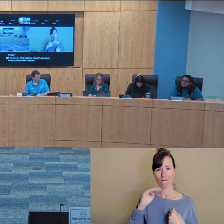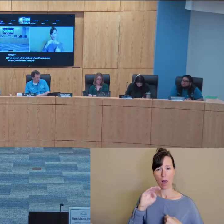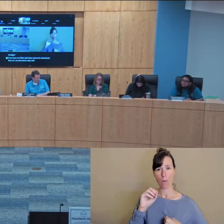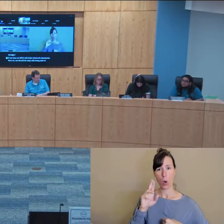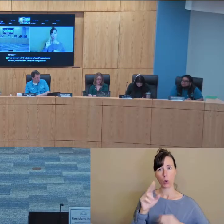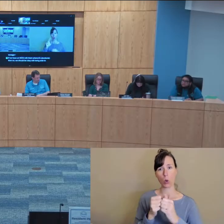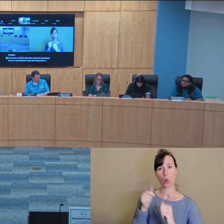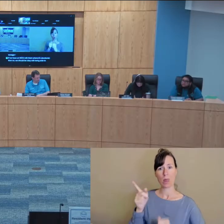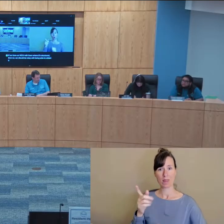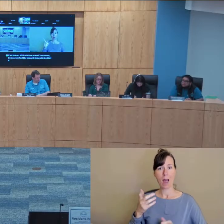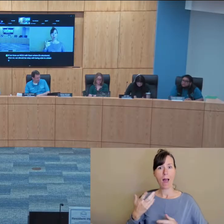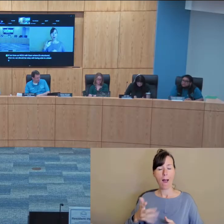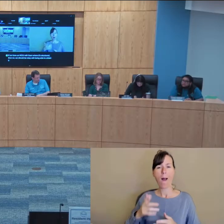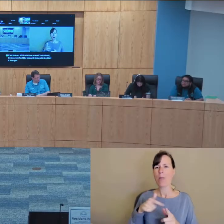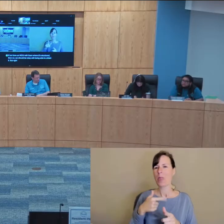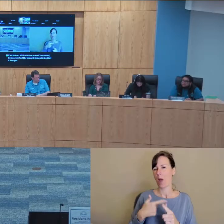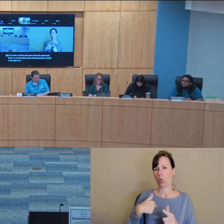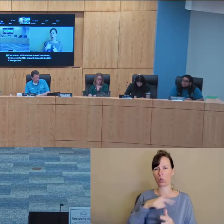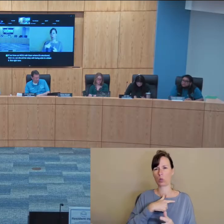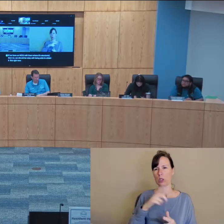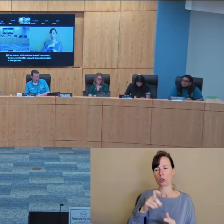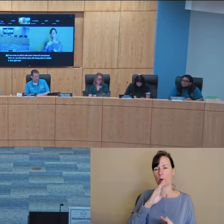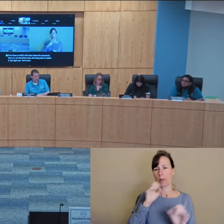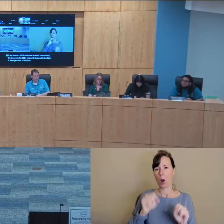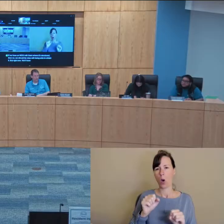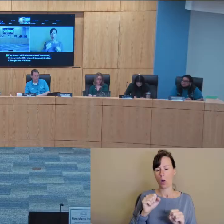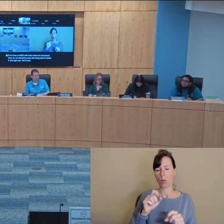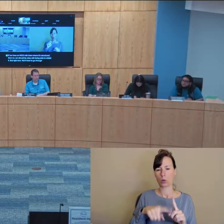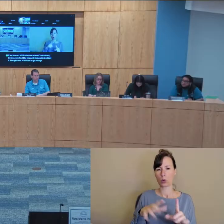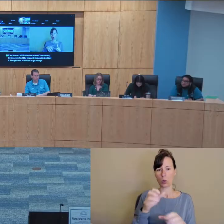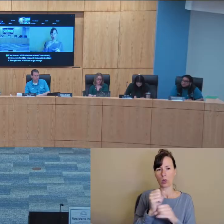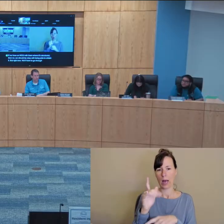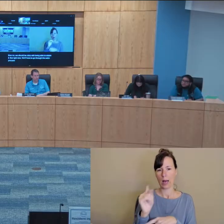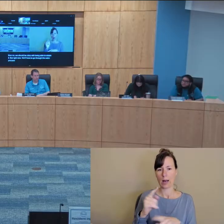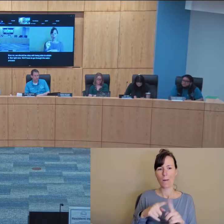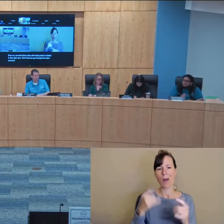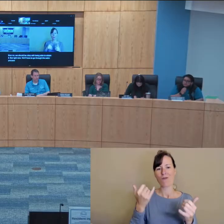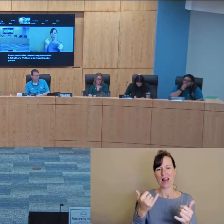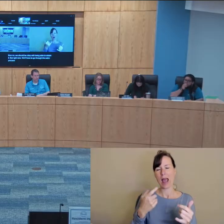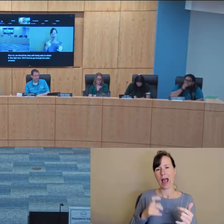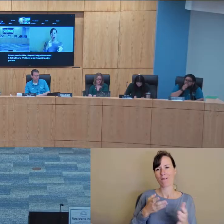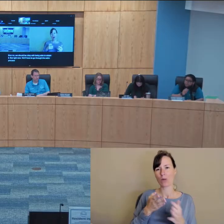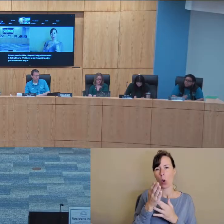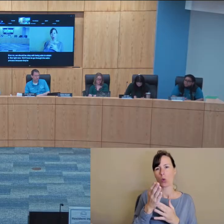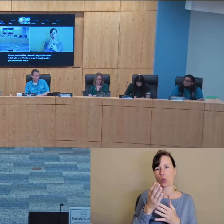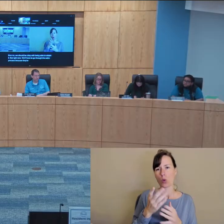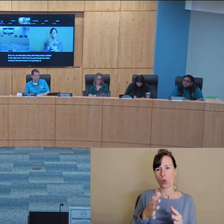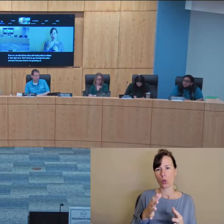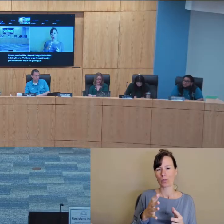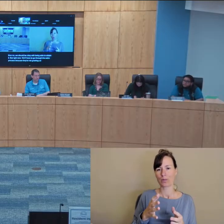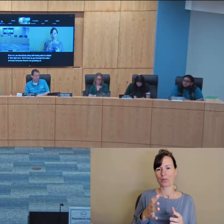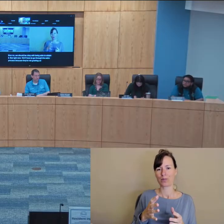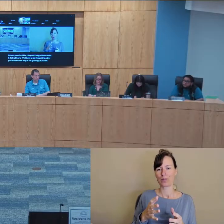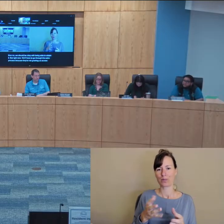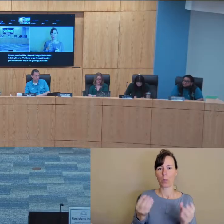to obtain it. But right now, we'll have to go through the extra process because they're not granting us the access to view the footage.